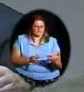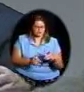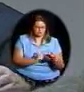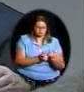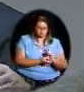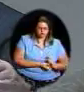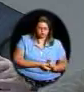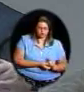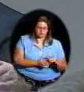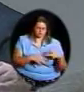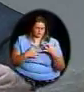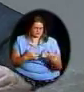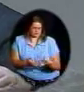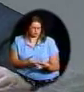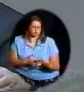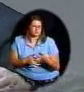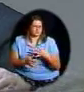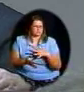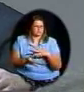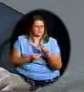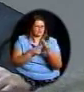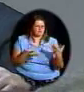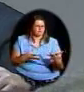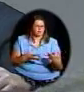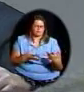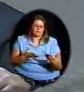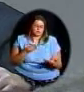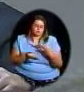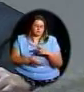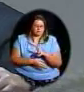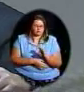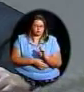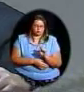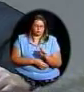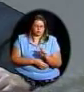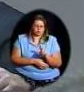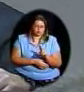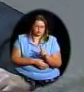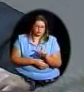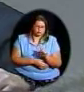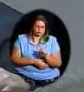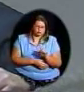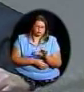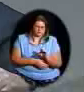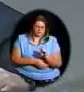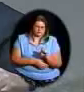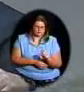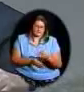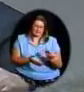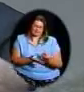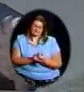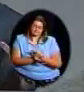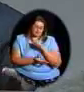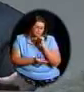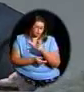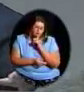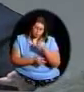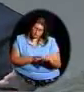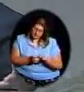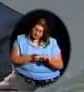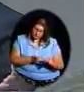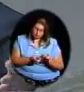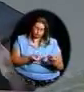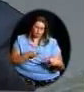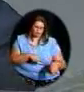and data, resources that may come our way. And then sometimes we are not really in control of things that may